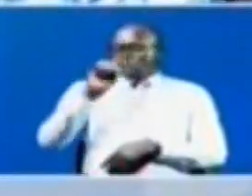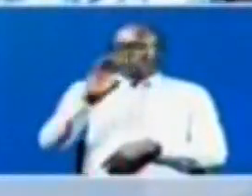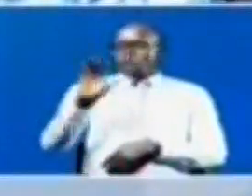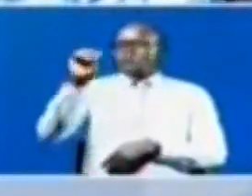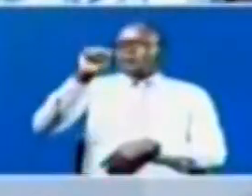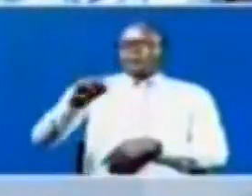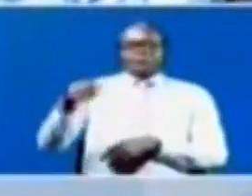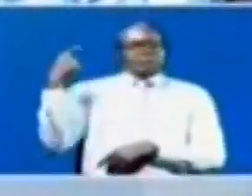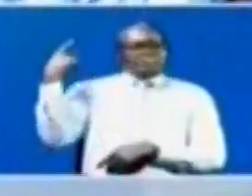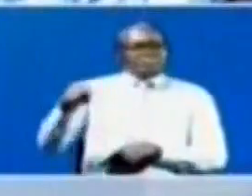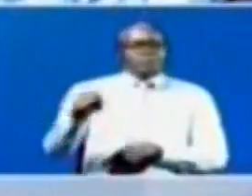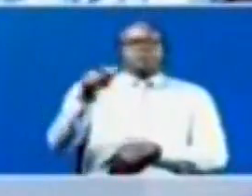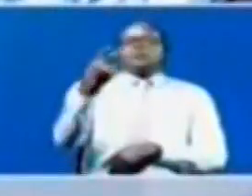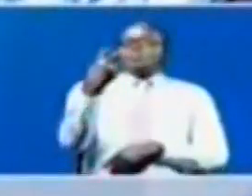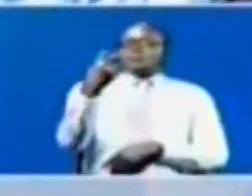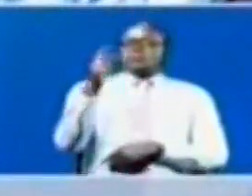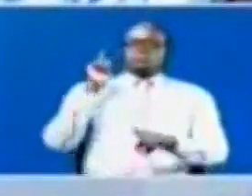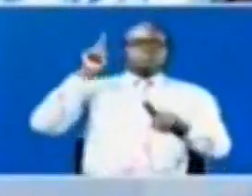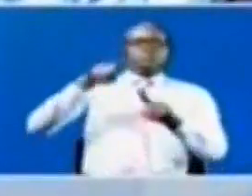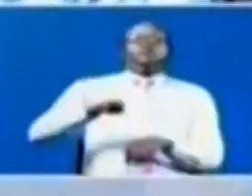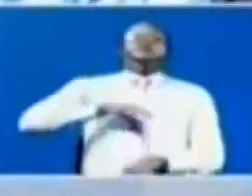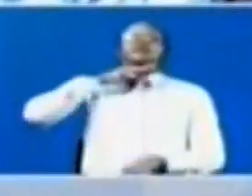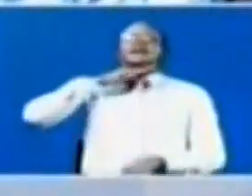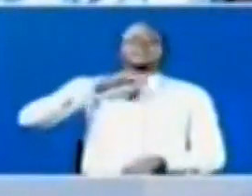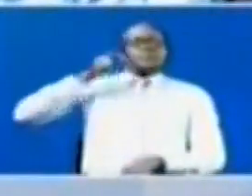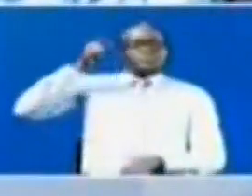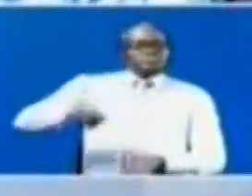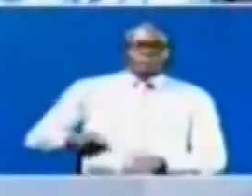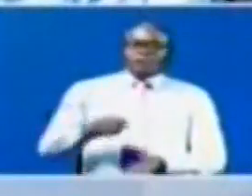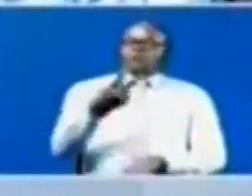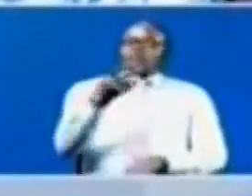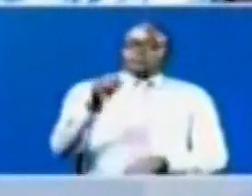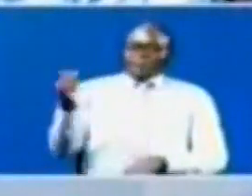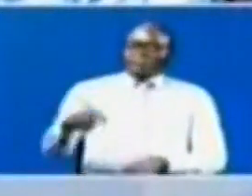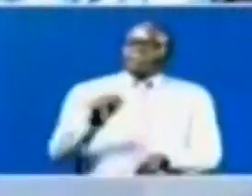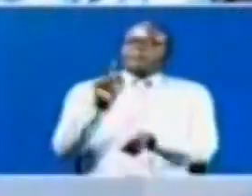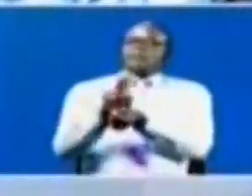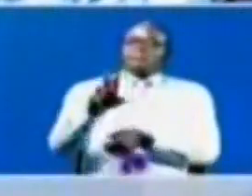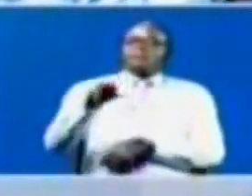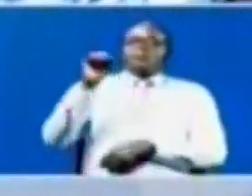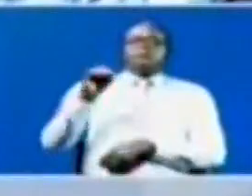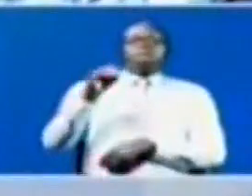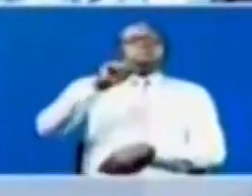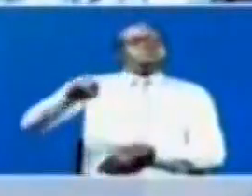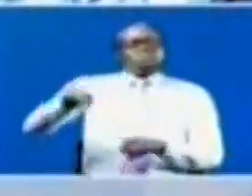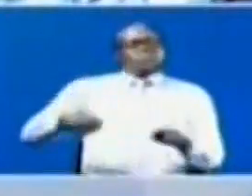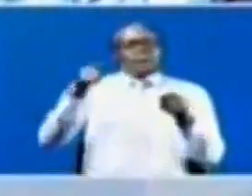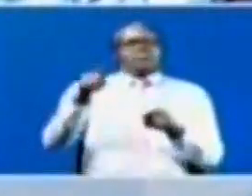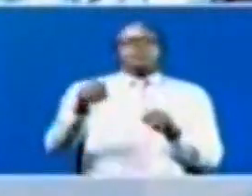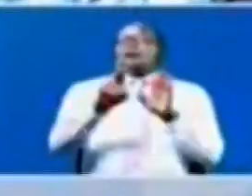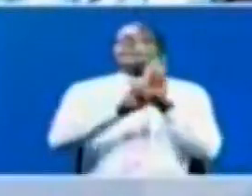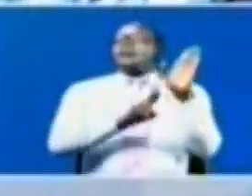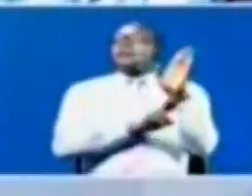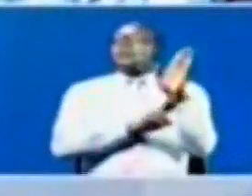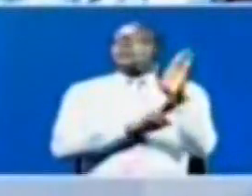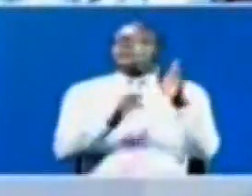the suspect to death. Nahashon Mutua will be sentenced on December 20th after the court found him guilty of inflicting bodily harm that led